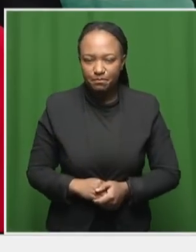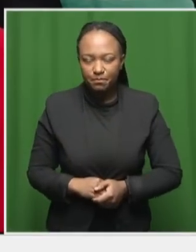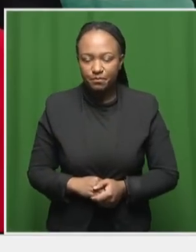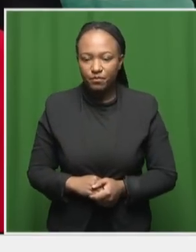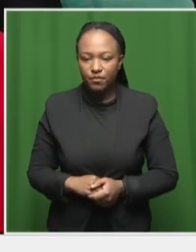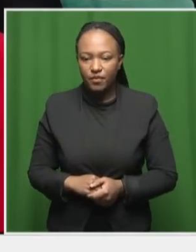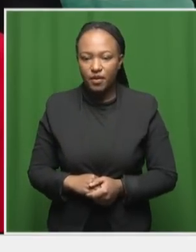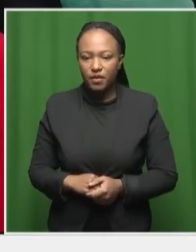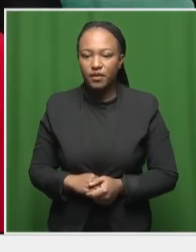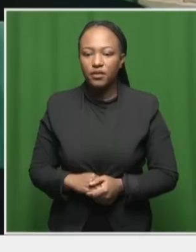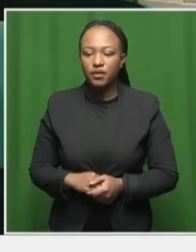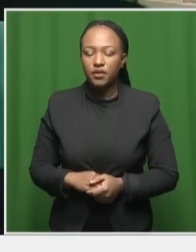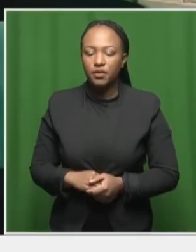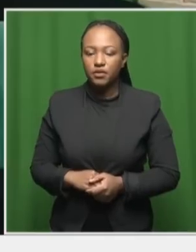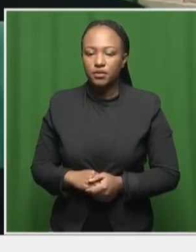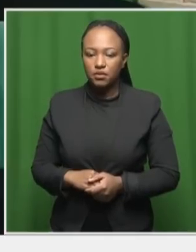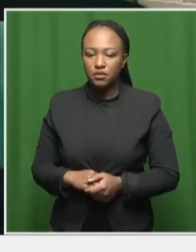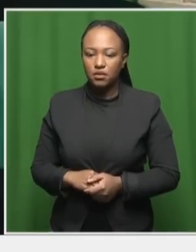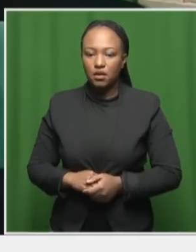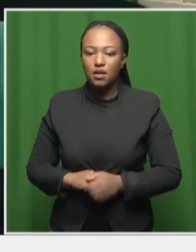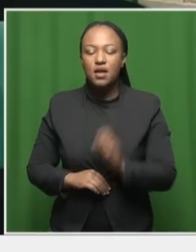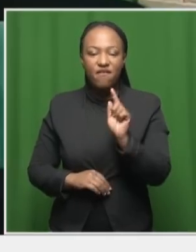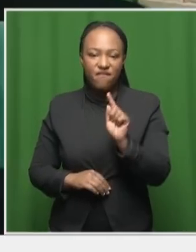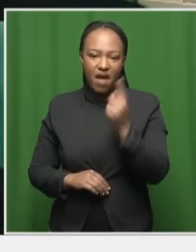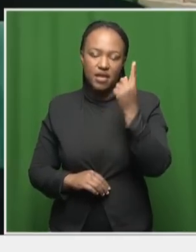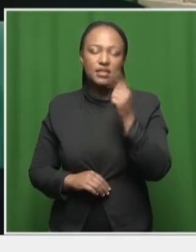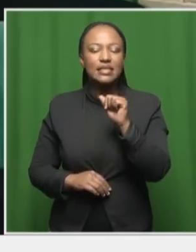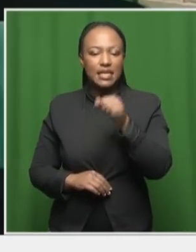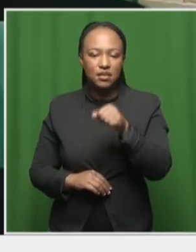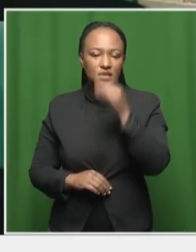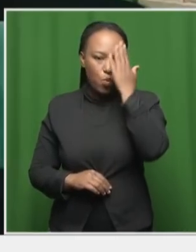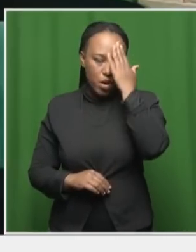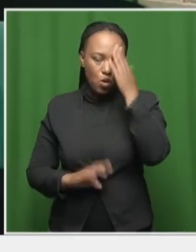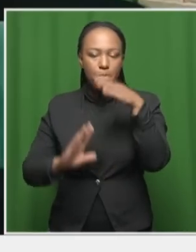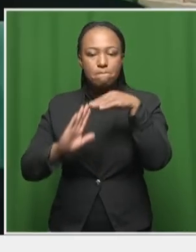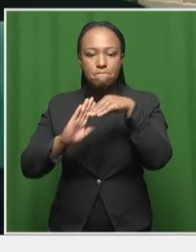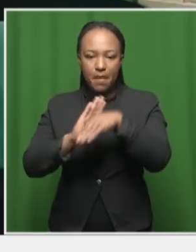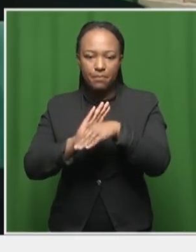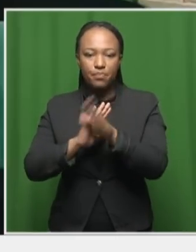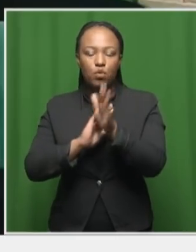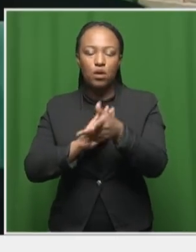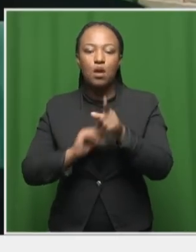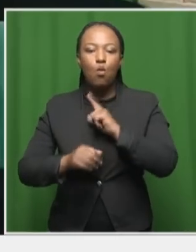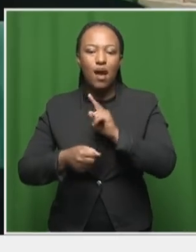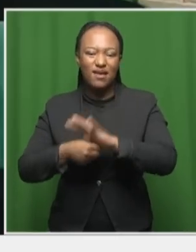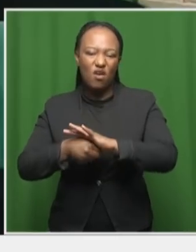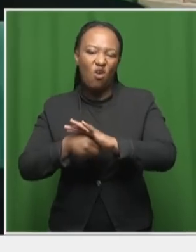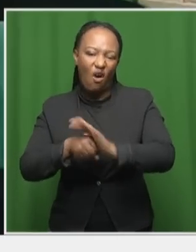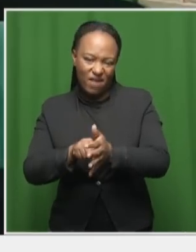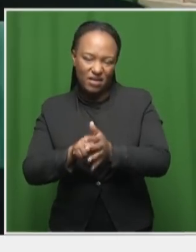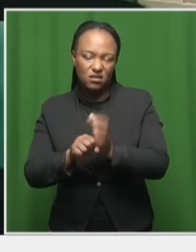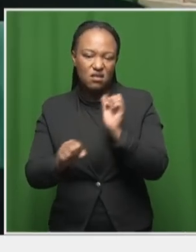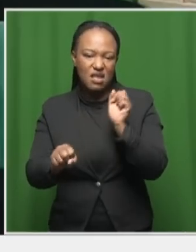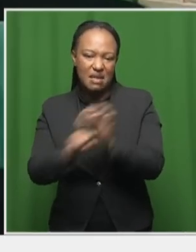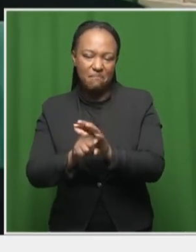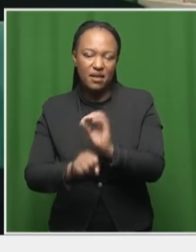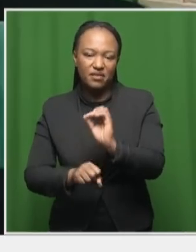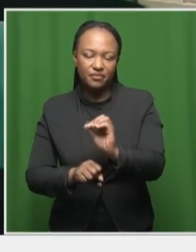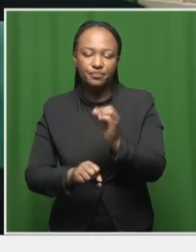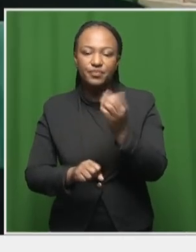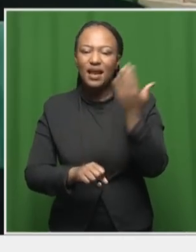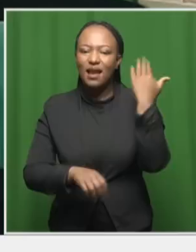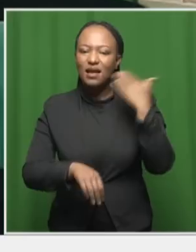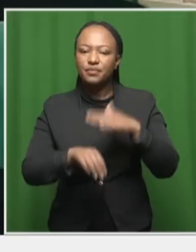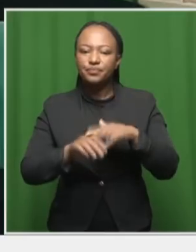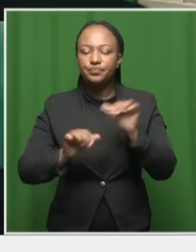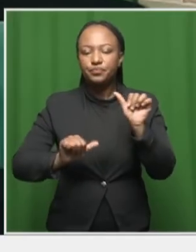So I think the first thing was that we knew that there was going to be a decline as a result of the COVID-19 pandemic. So the last time that the assessment was done